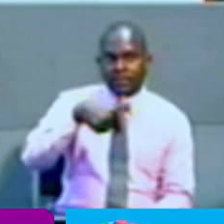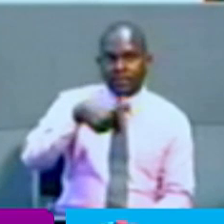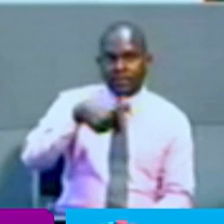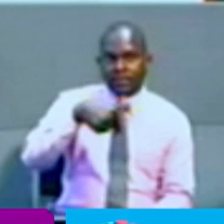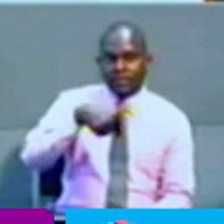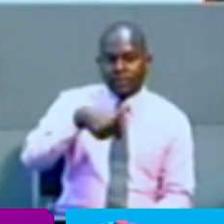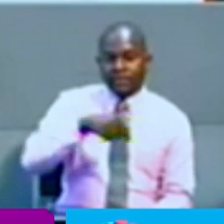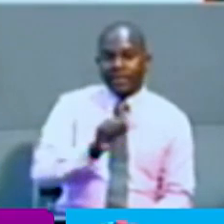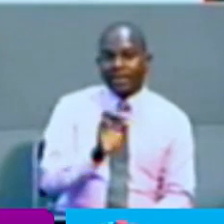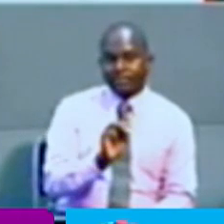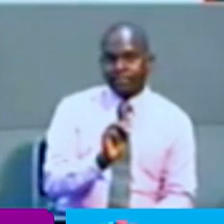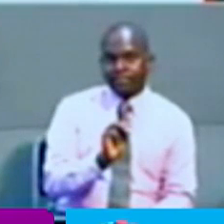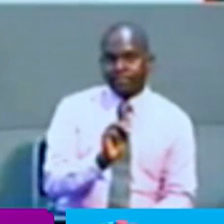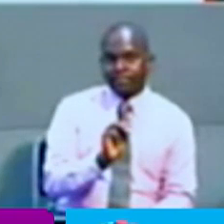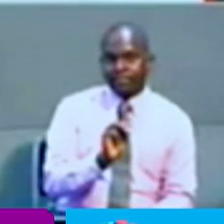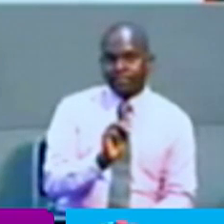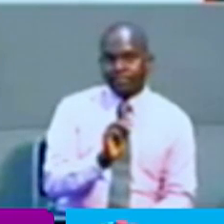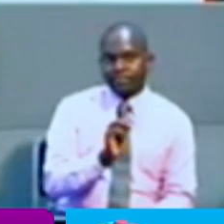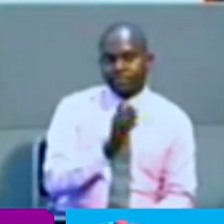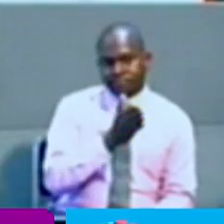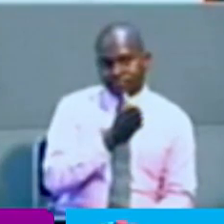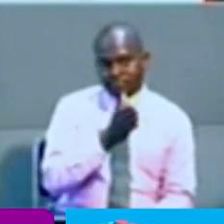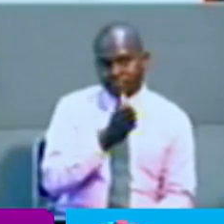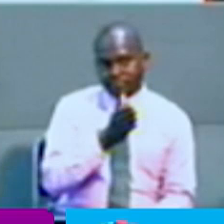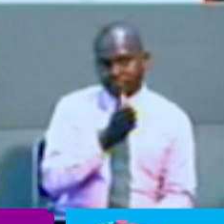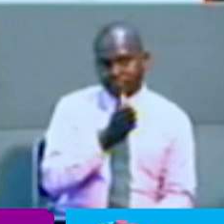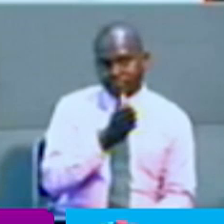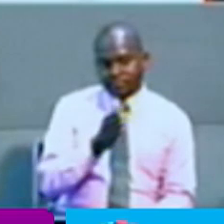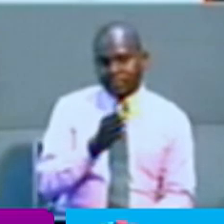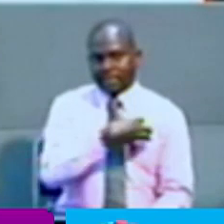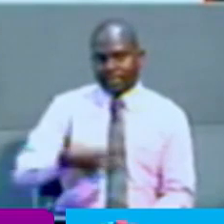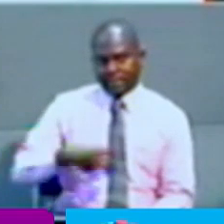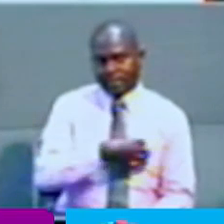military way, 1900 hours. But the military also has got